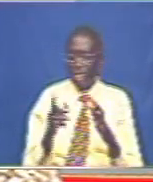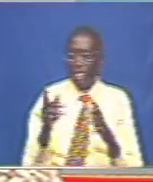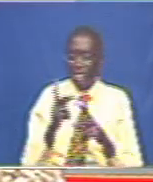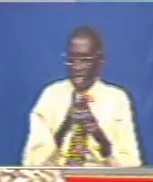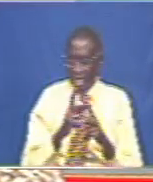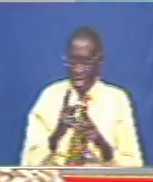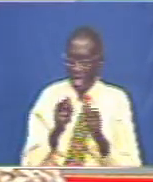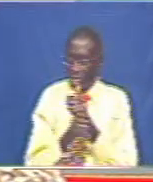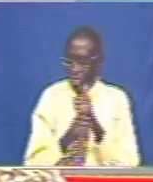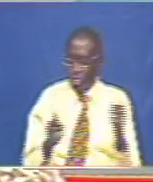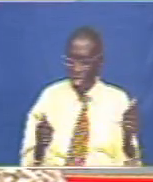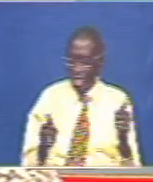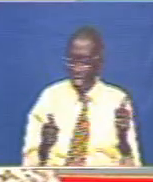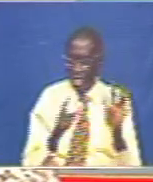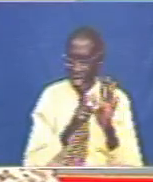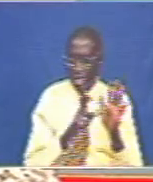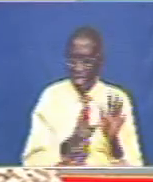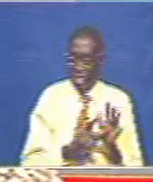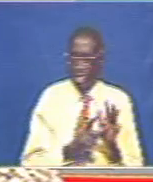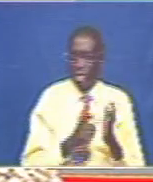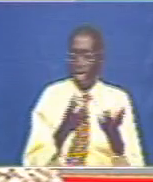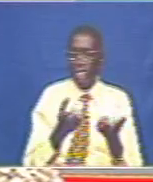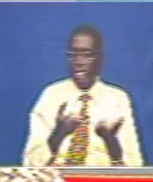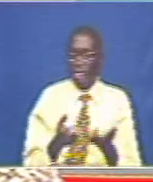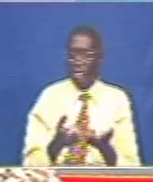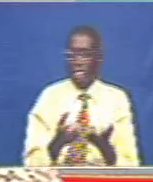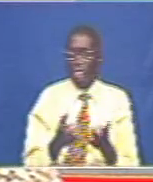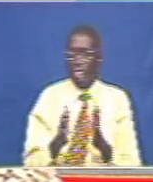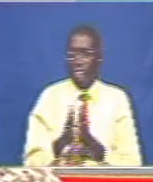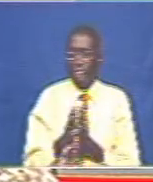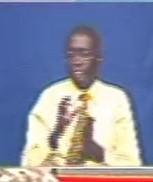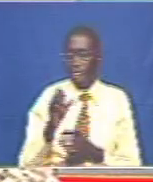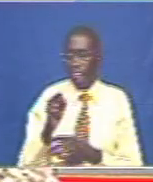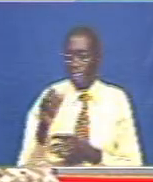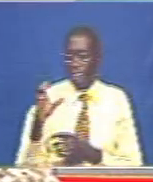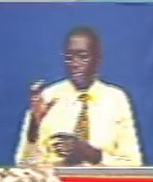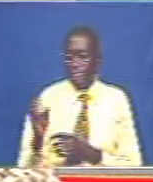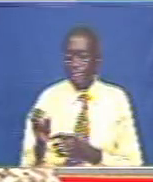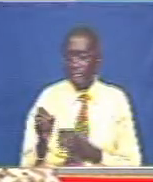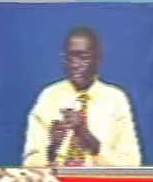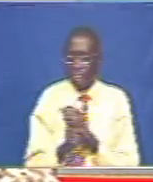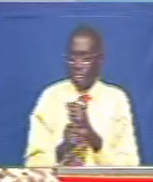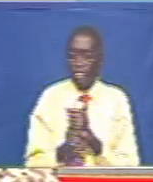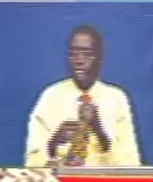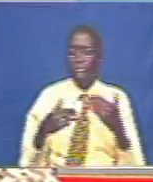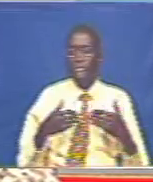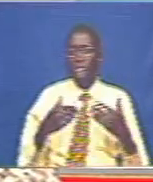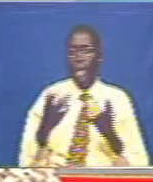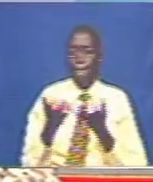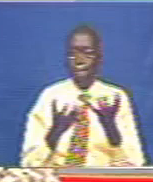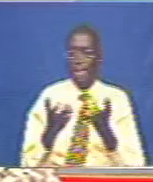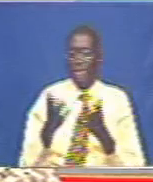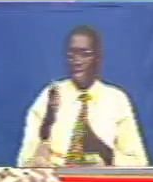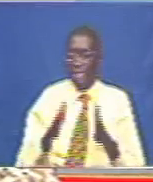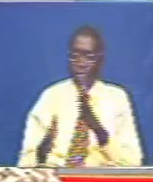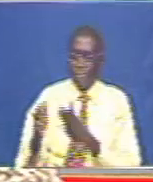terms of the regulations and all those requirements. And the circles also do have business plans and their